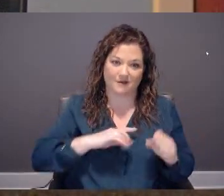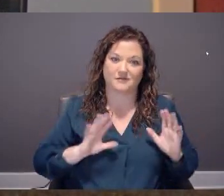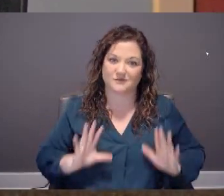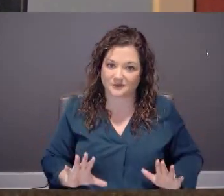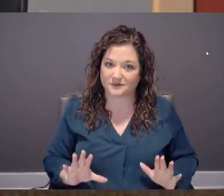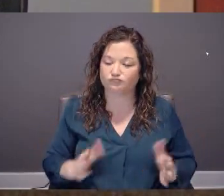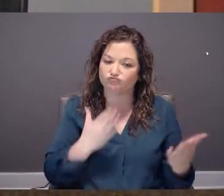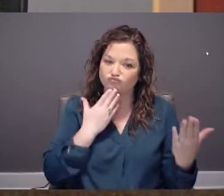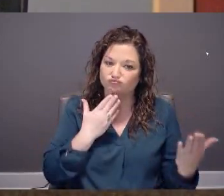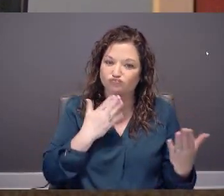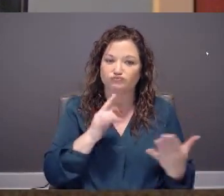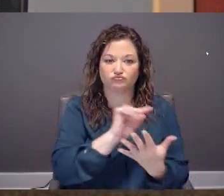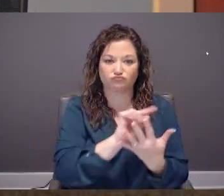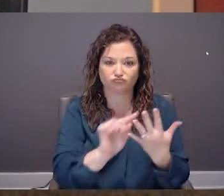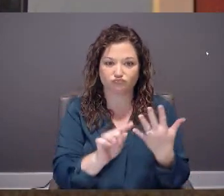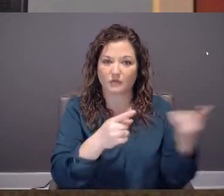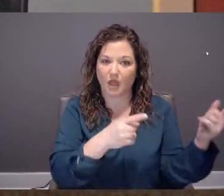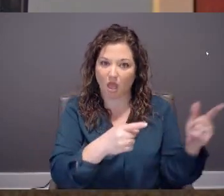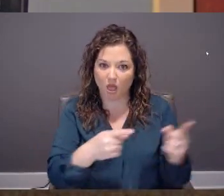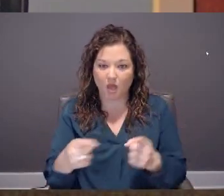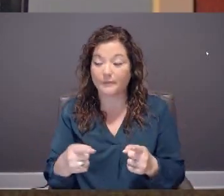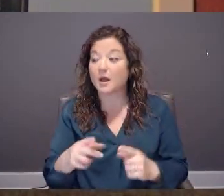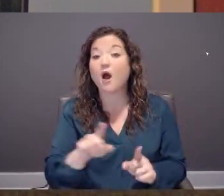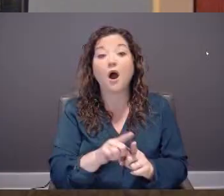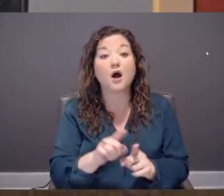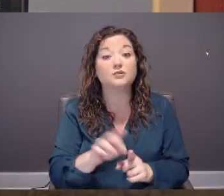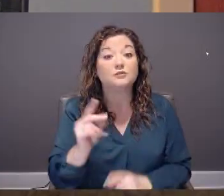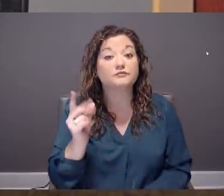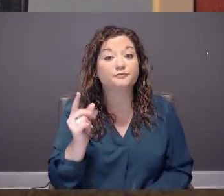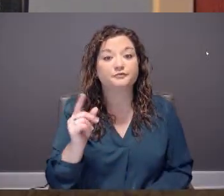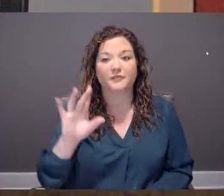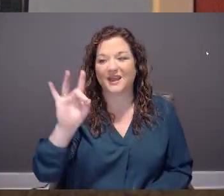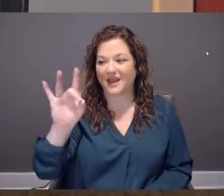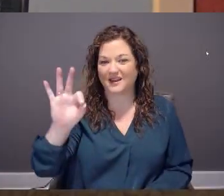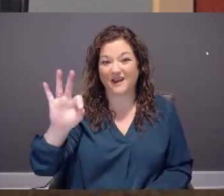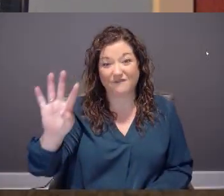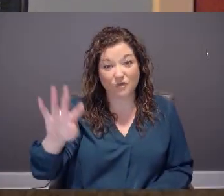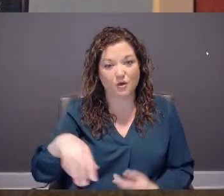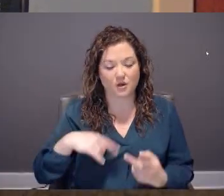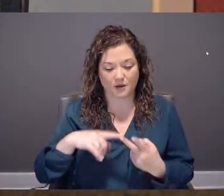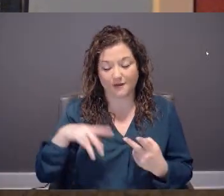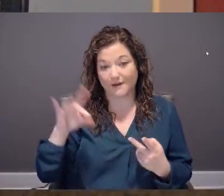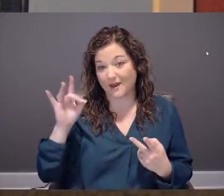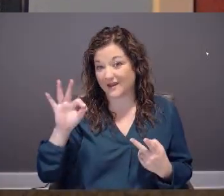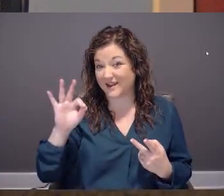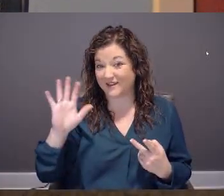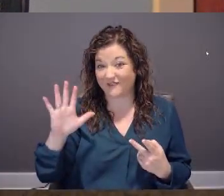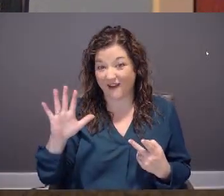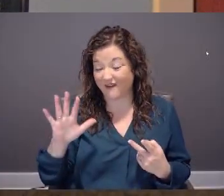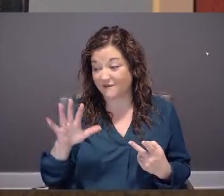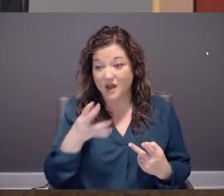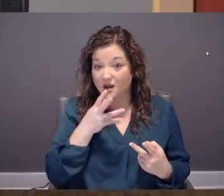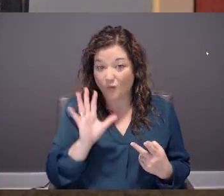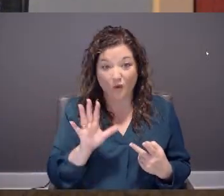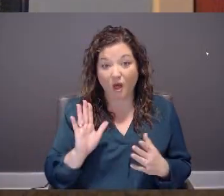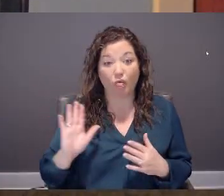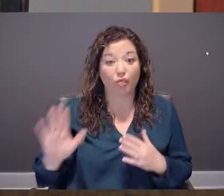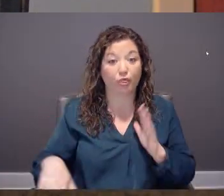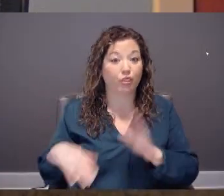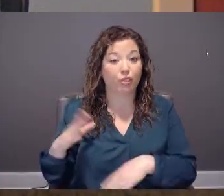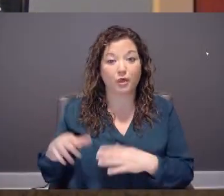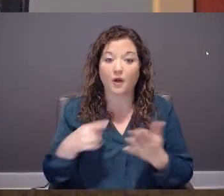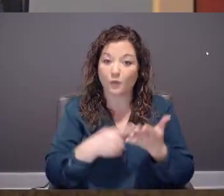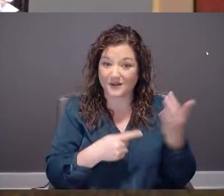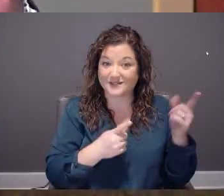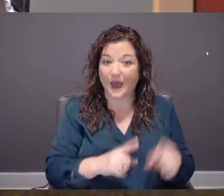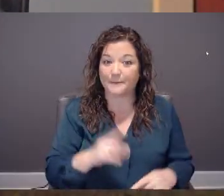steps that are going. Also, real quick, 894 and 895, I don't want to sleep on the updates that have happened to the municipal court